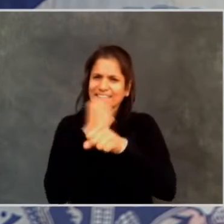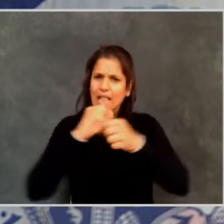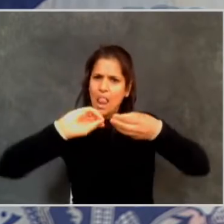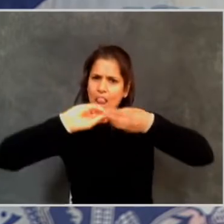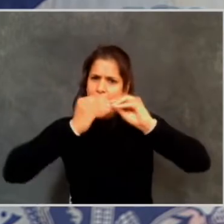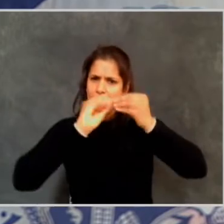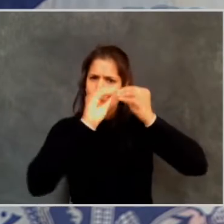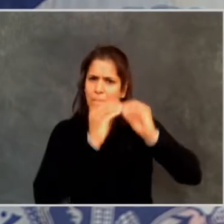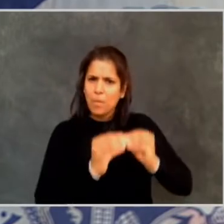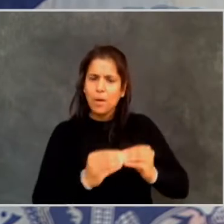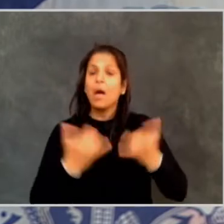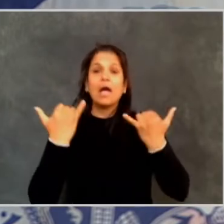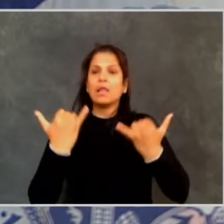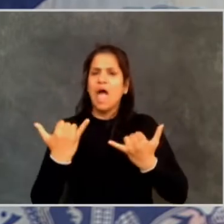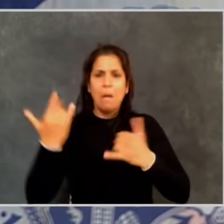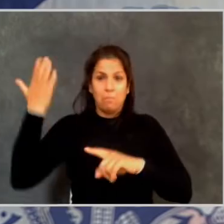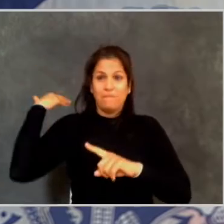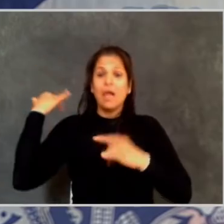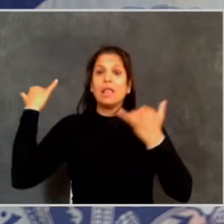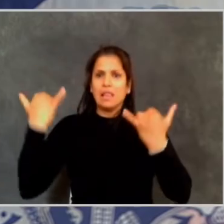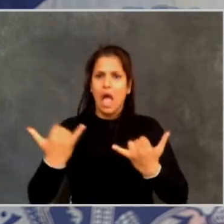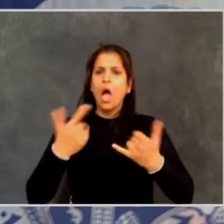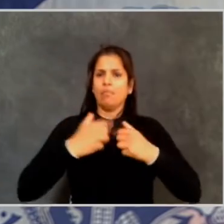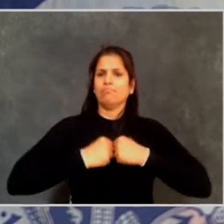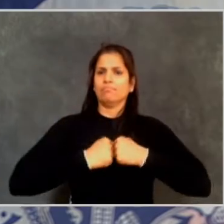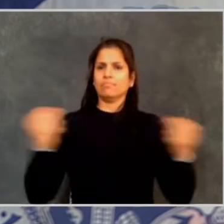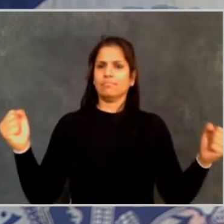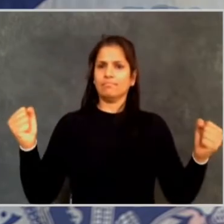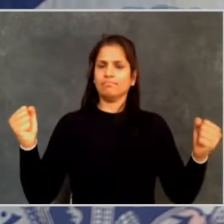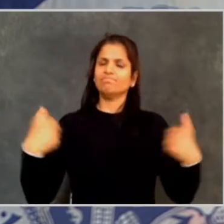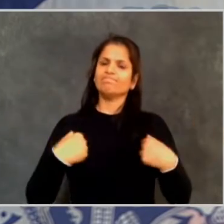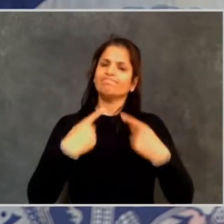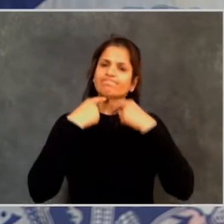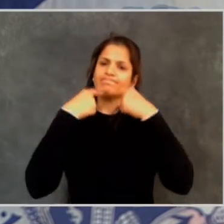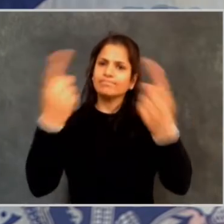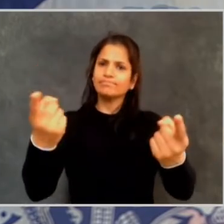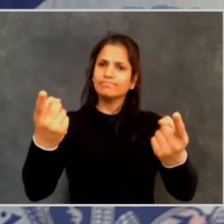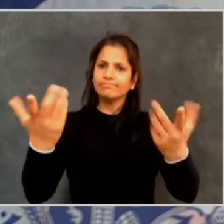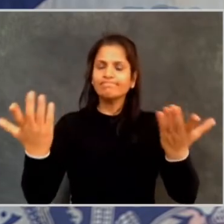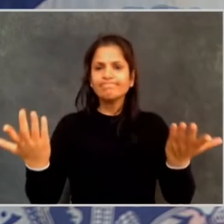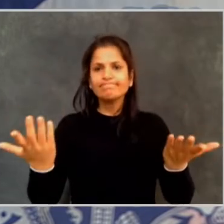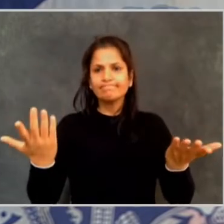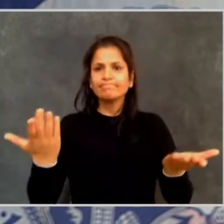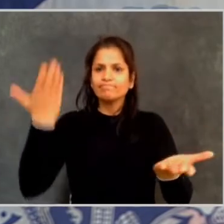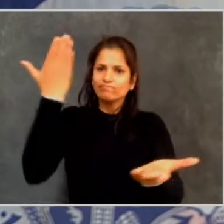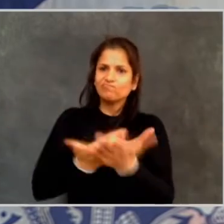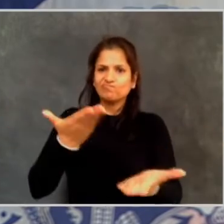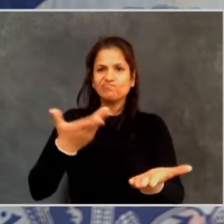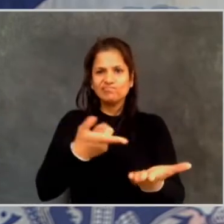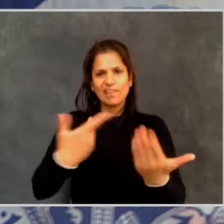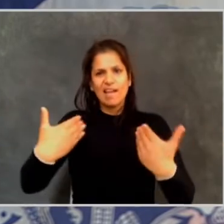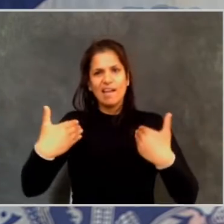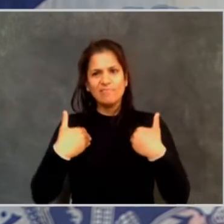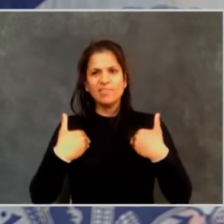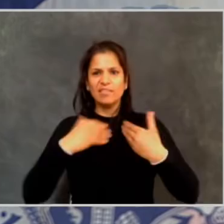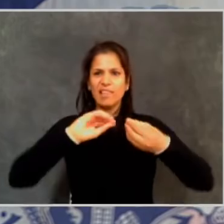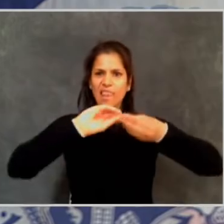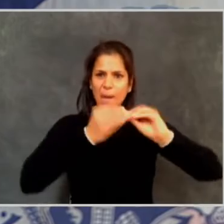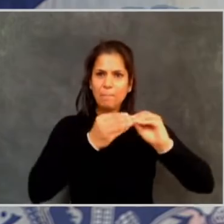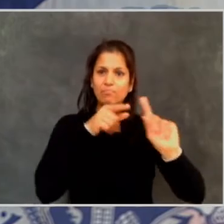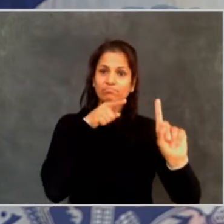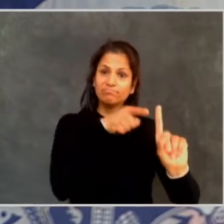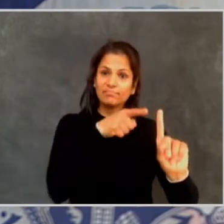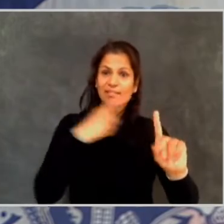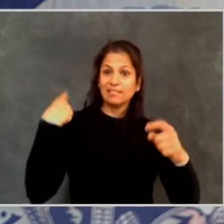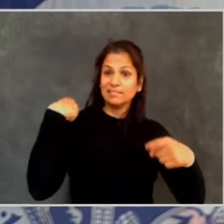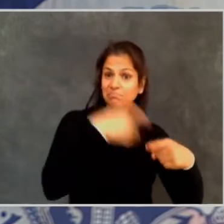Because clearly the data is important in determining how the city responds. So why was it